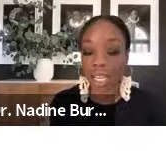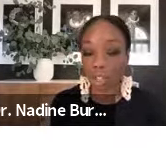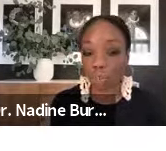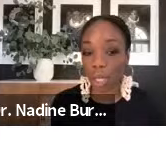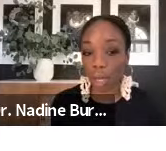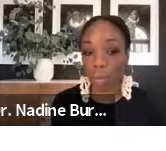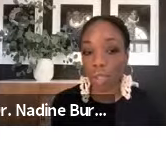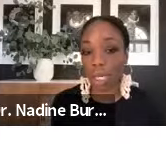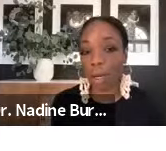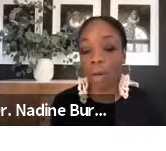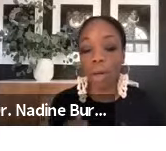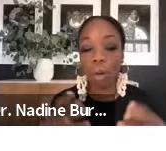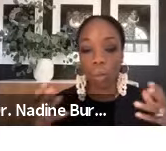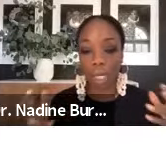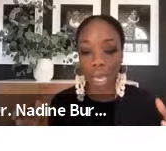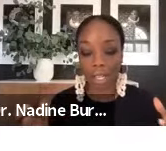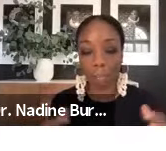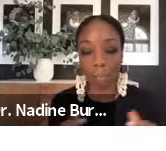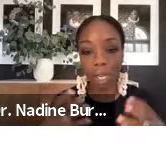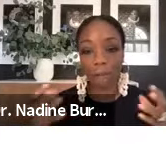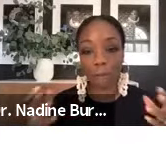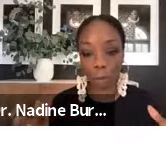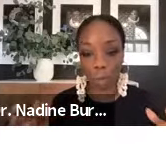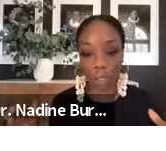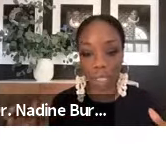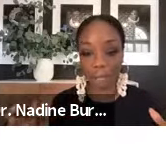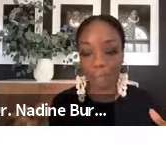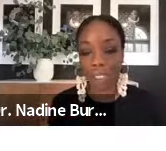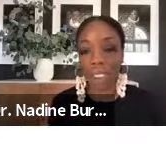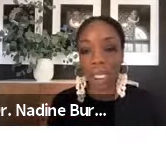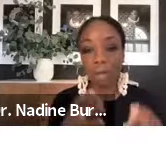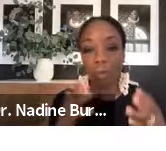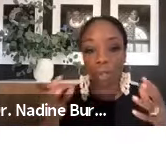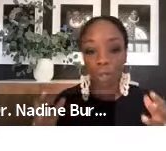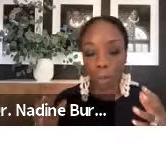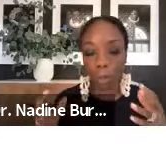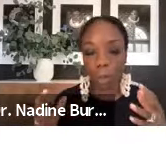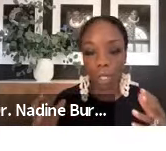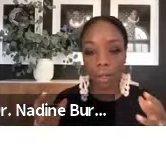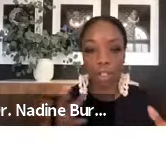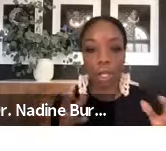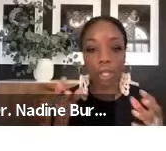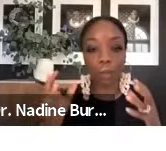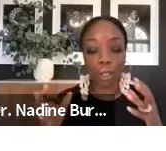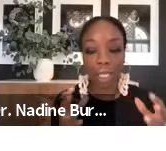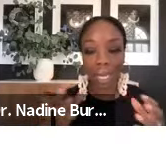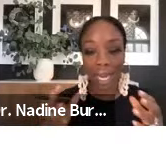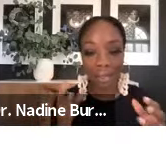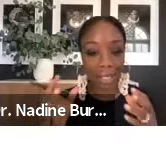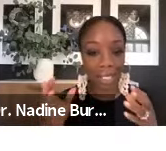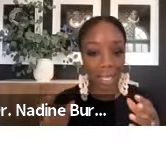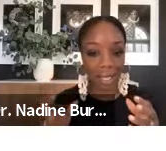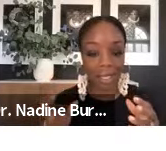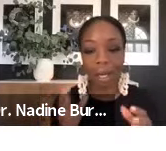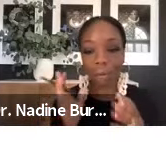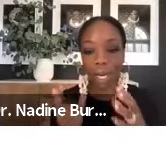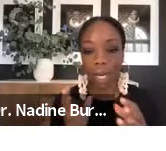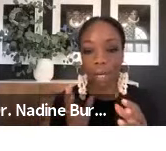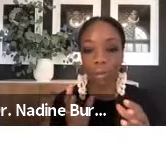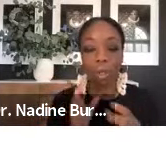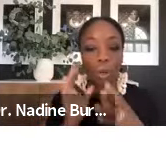lowest HPI quartile would end up being 40%. And what the goal there is try to look at the